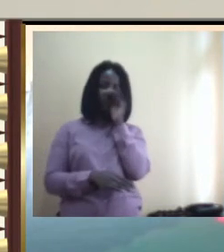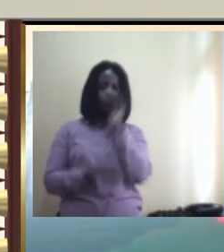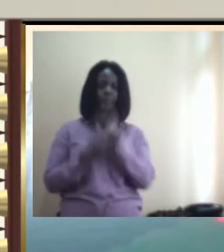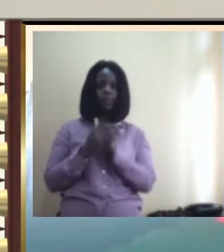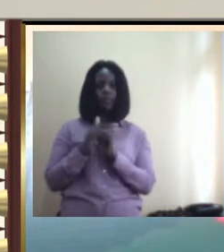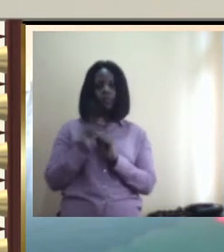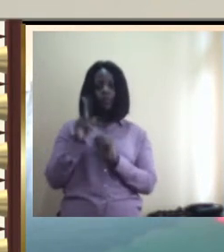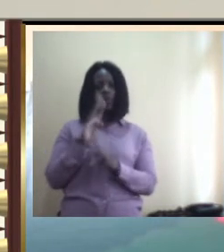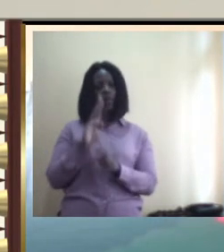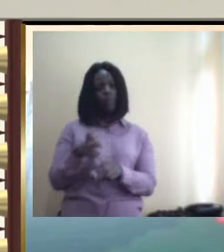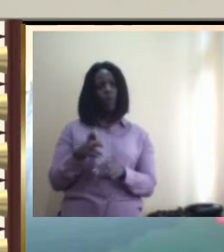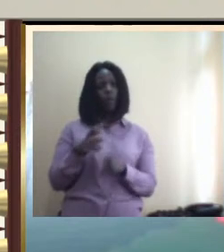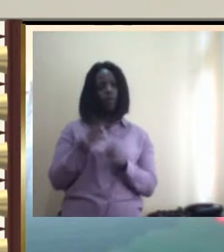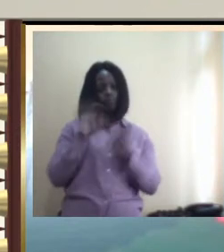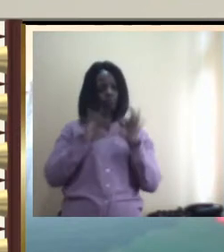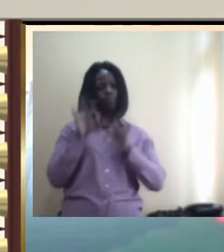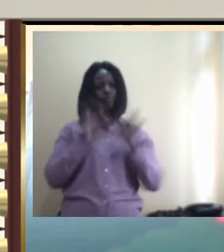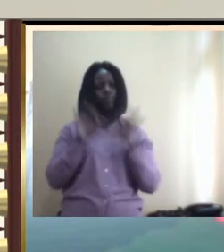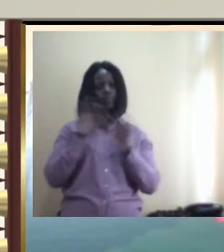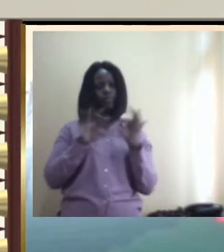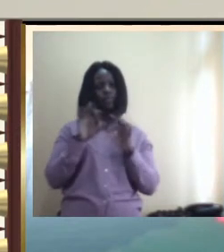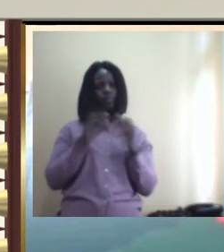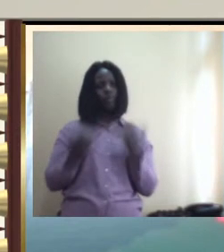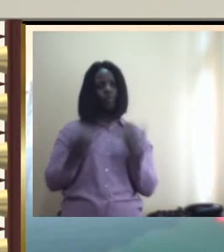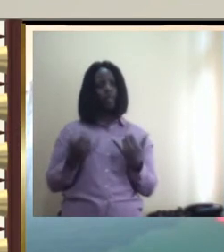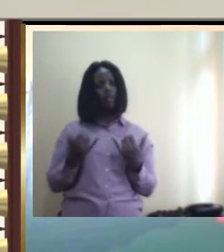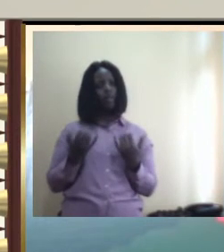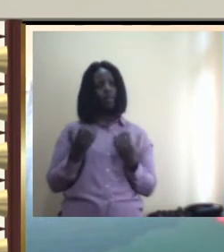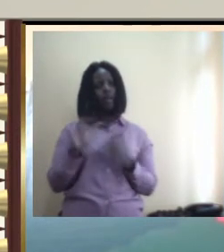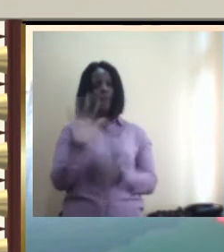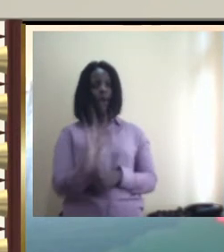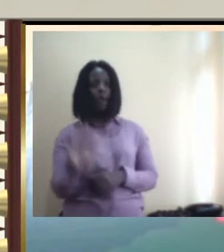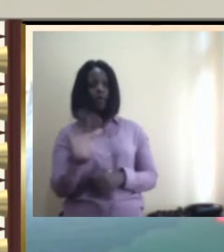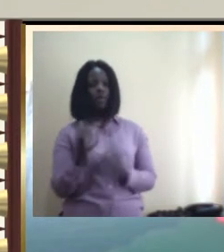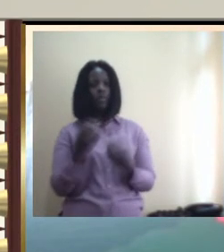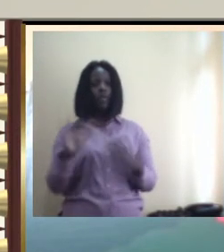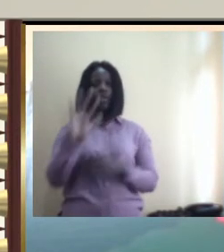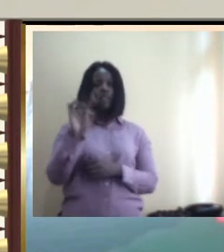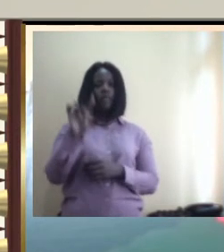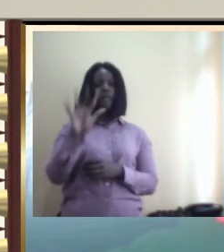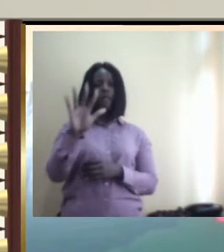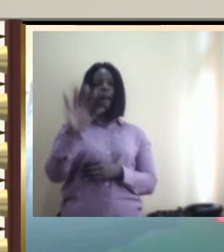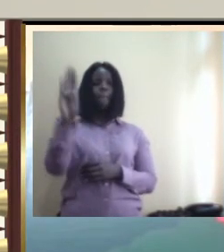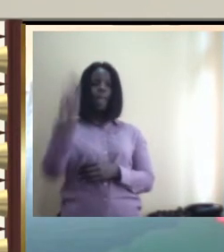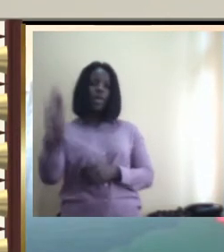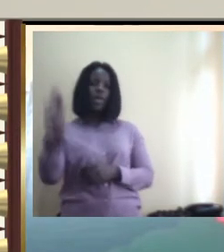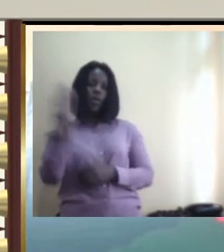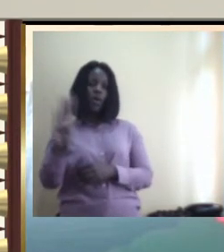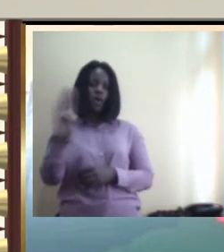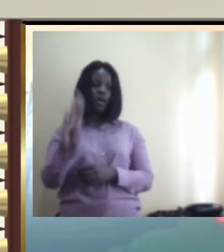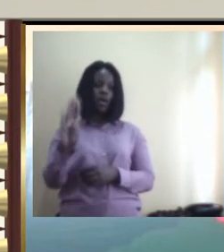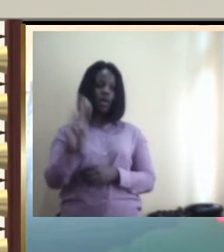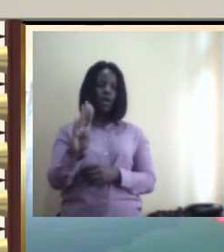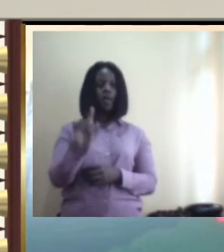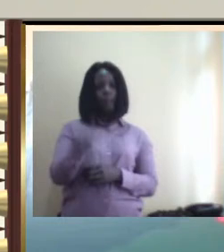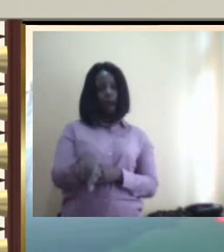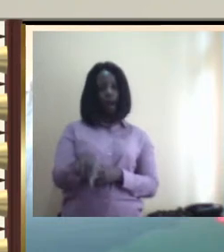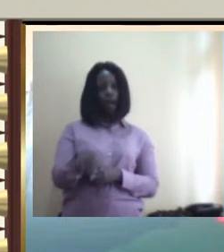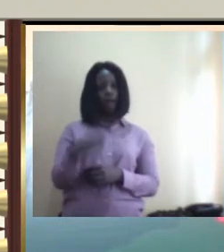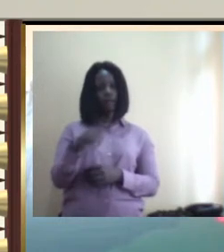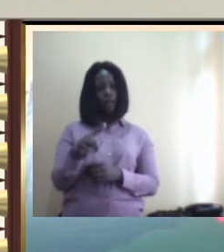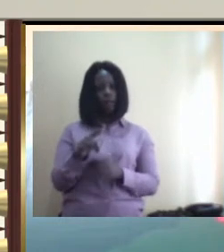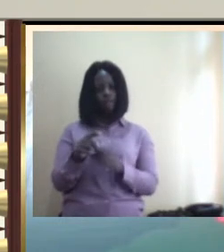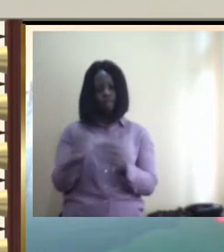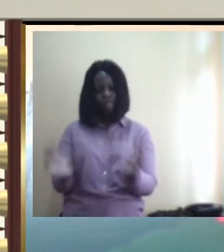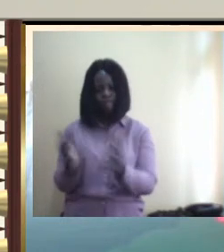This report indicates that an investment of approximately 5.5 billion would be required to